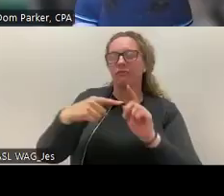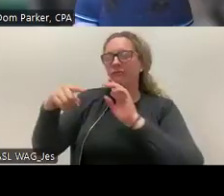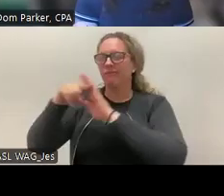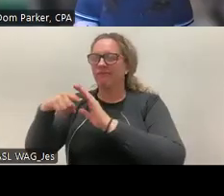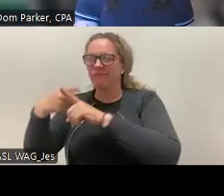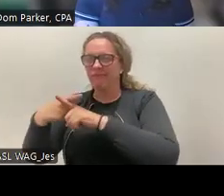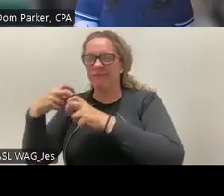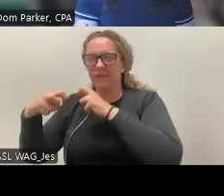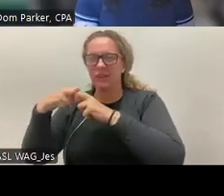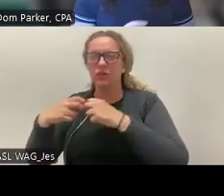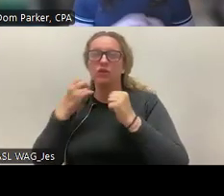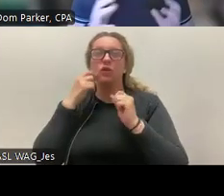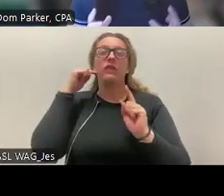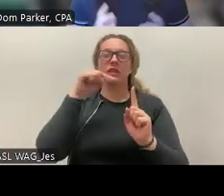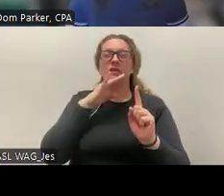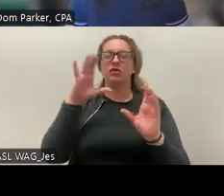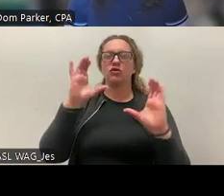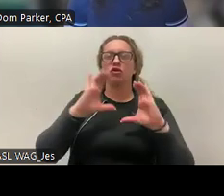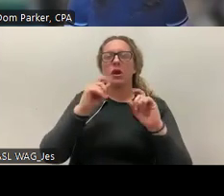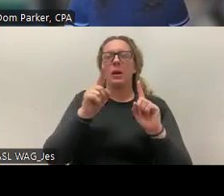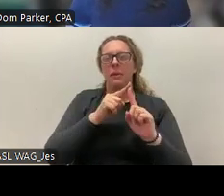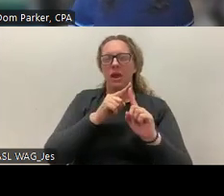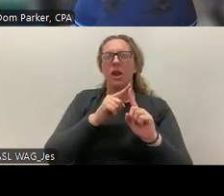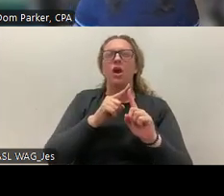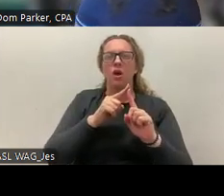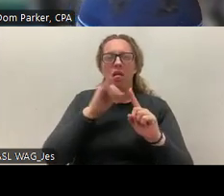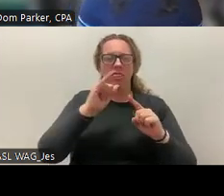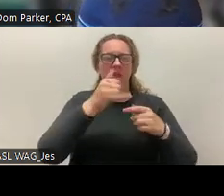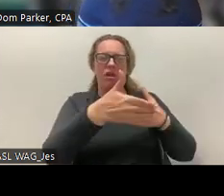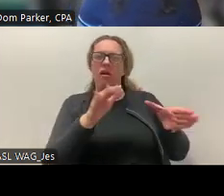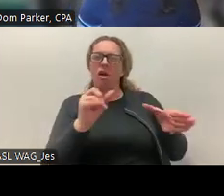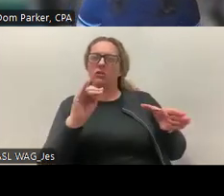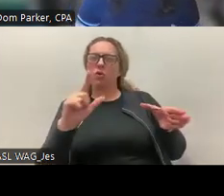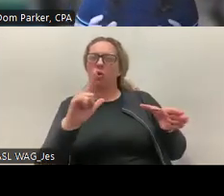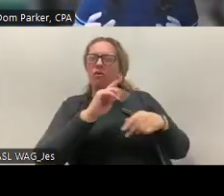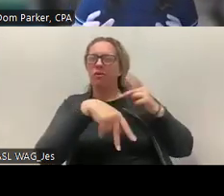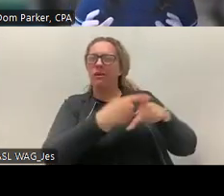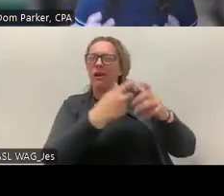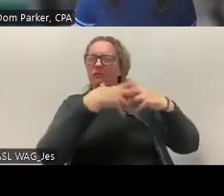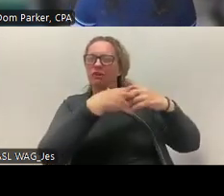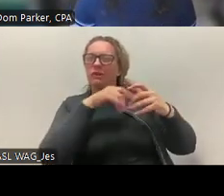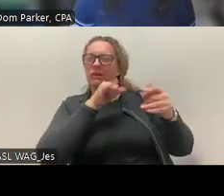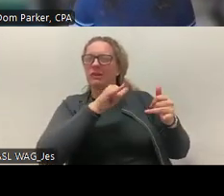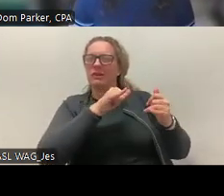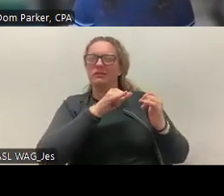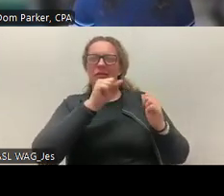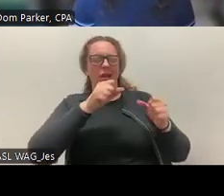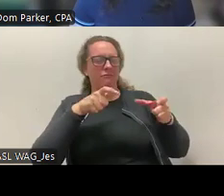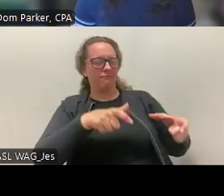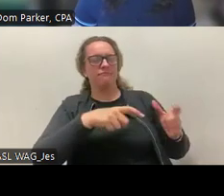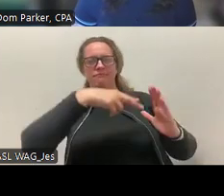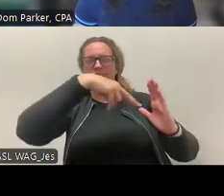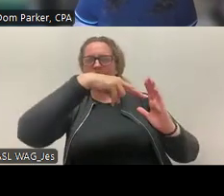this, let's chat about console-specific readability. So this is